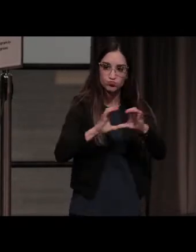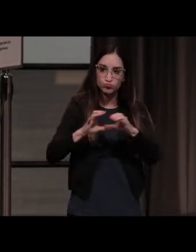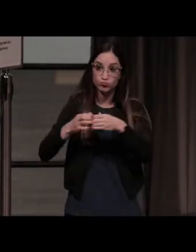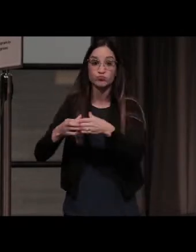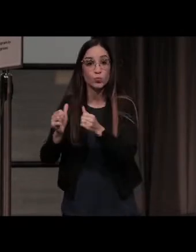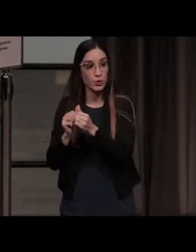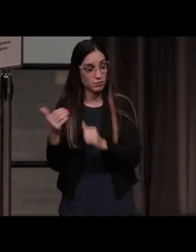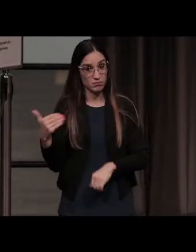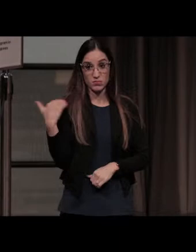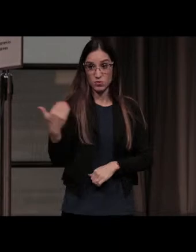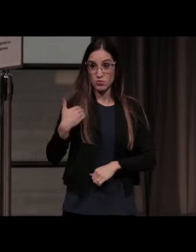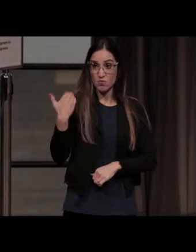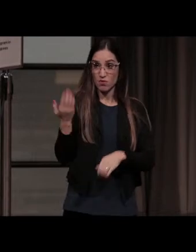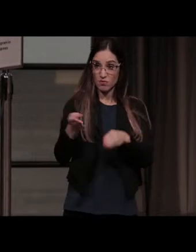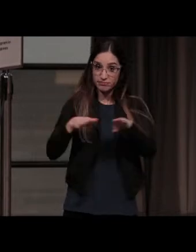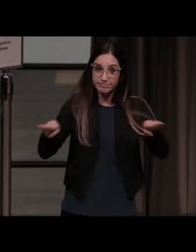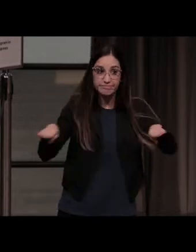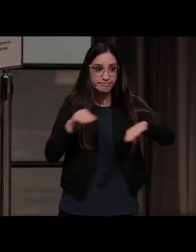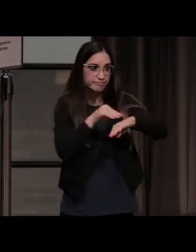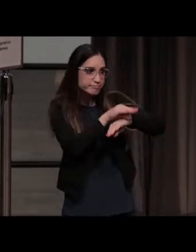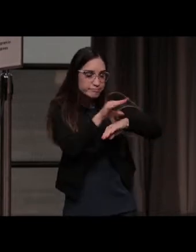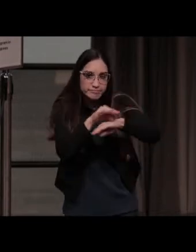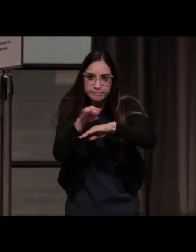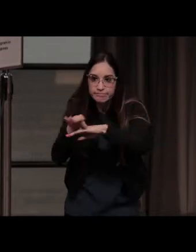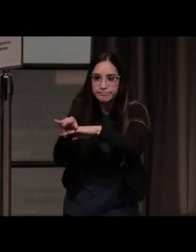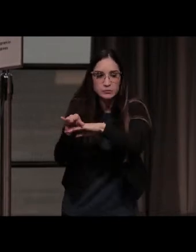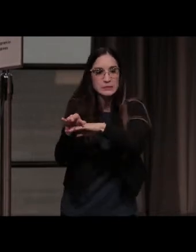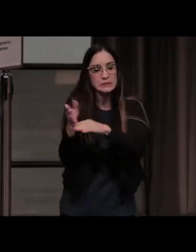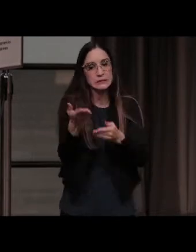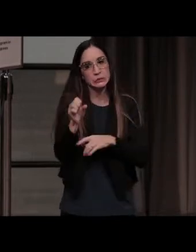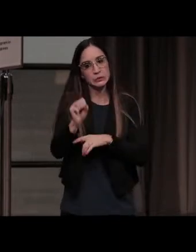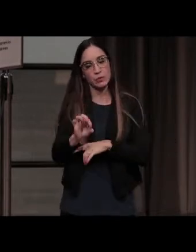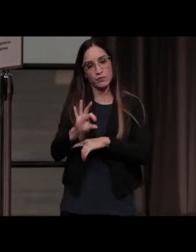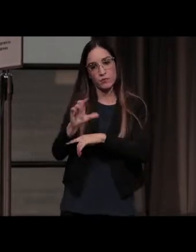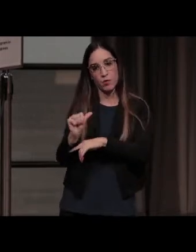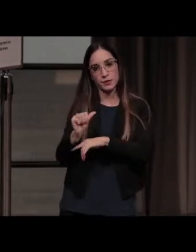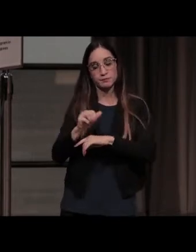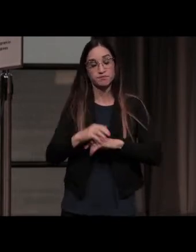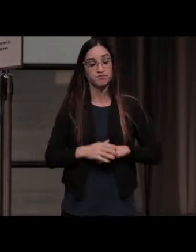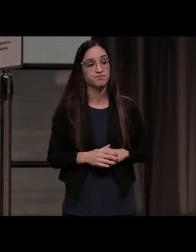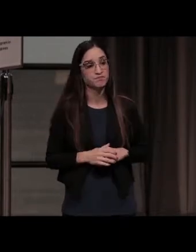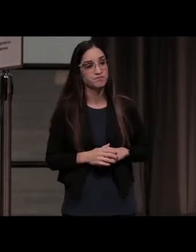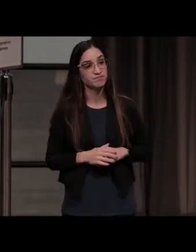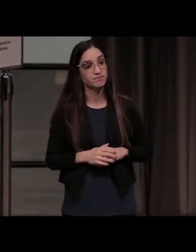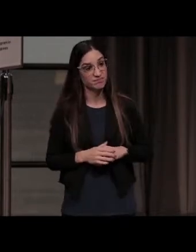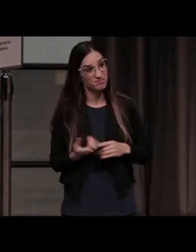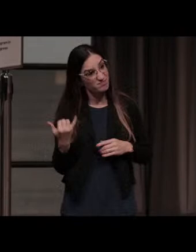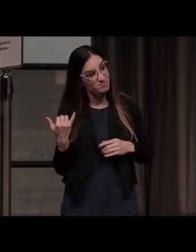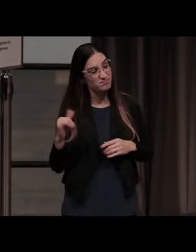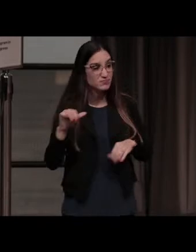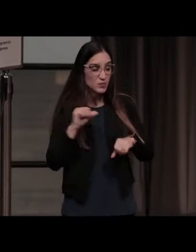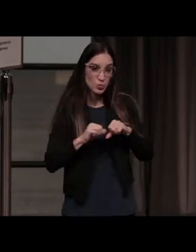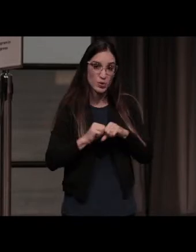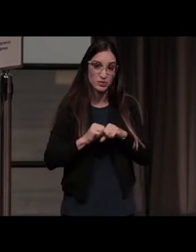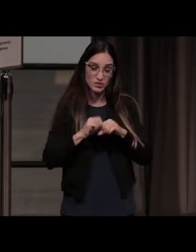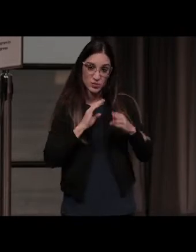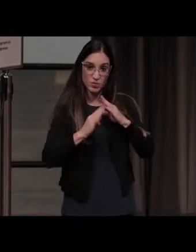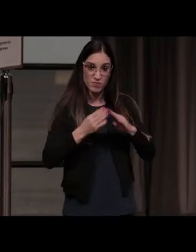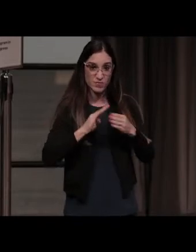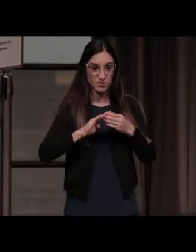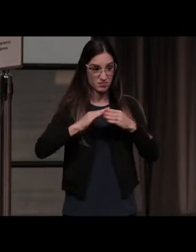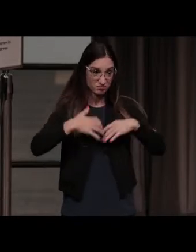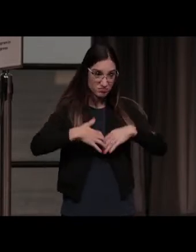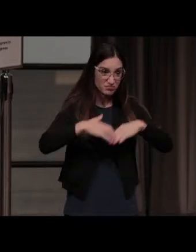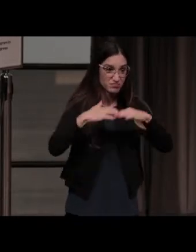Youth Council Future Indigenous Leaders of South Florida. Working in their community, Dante is a founding contributor of